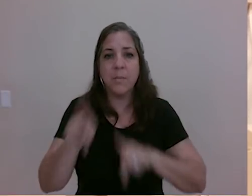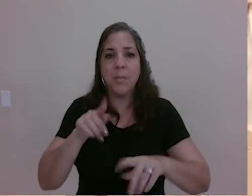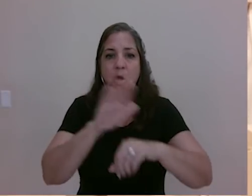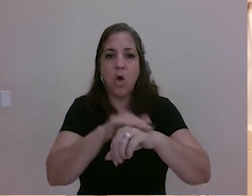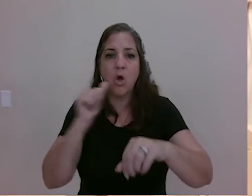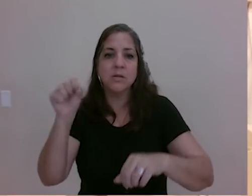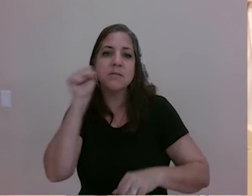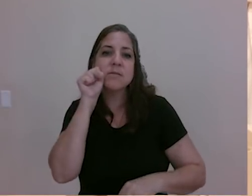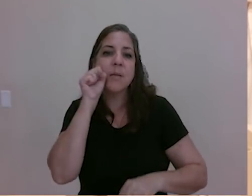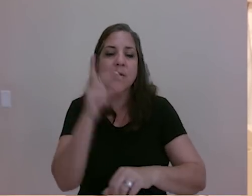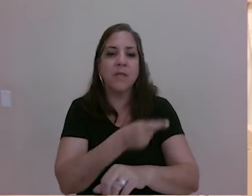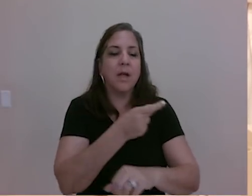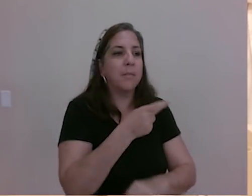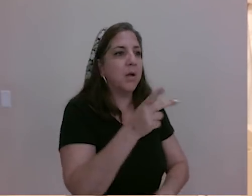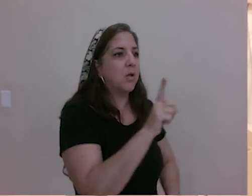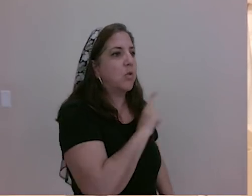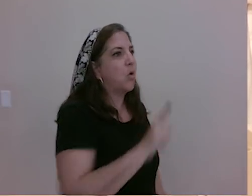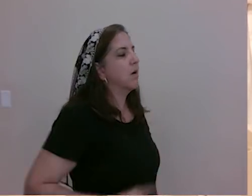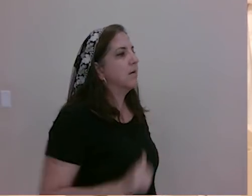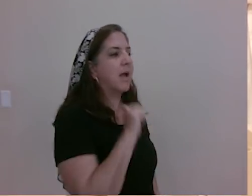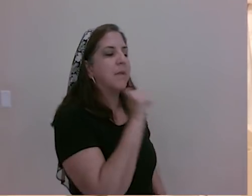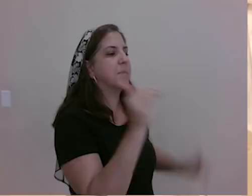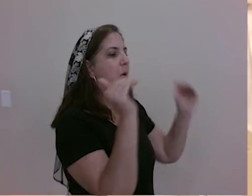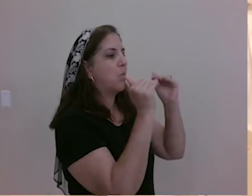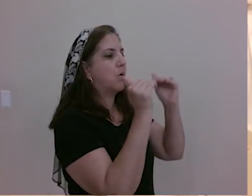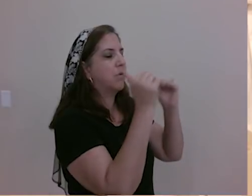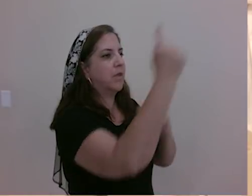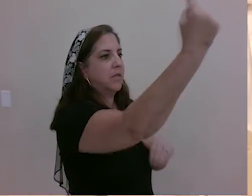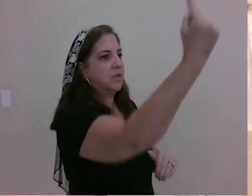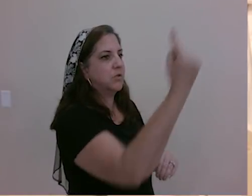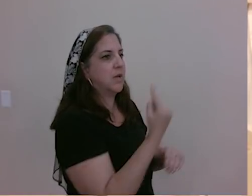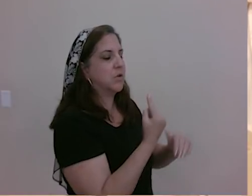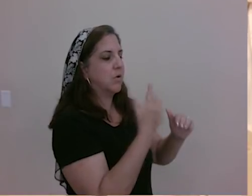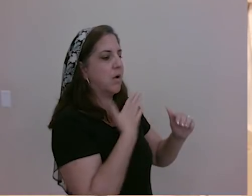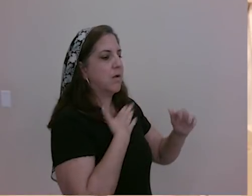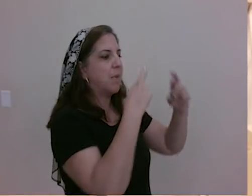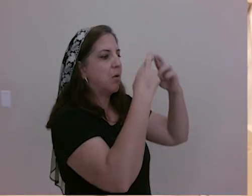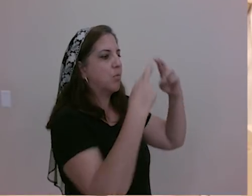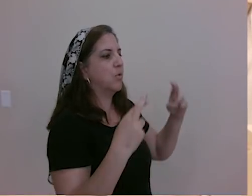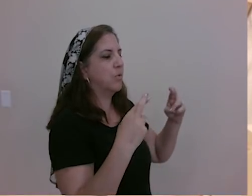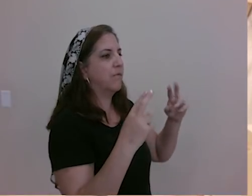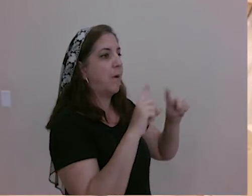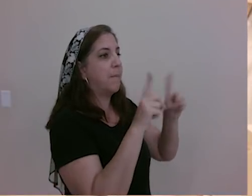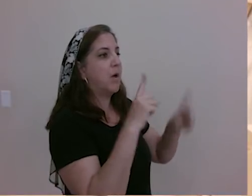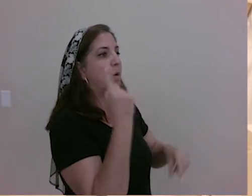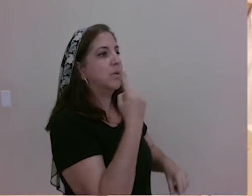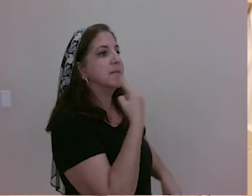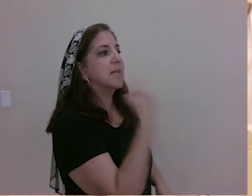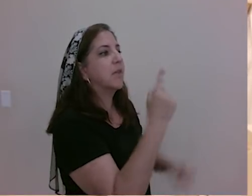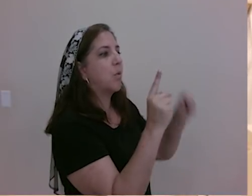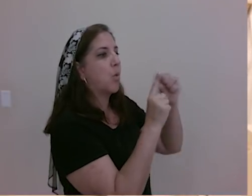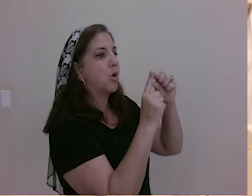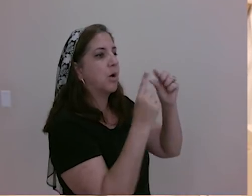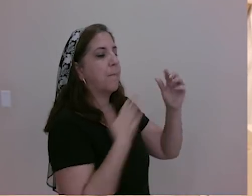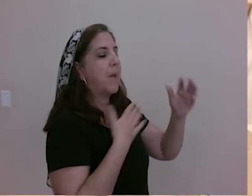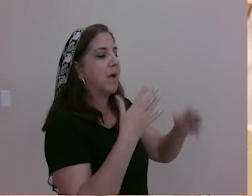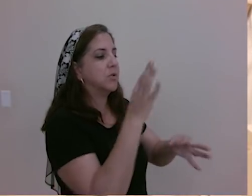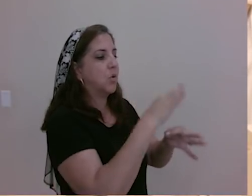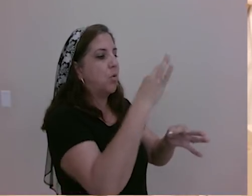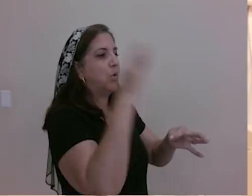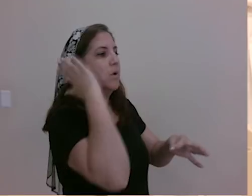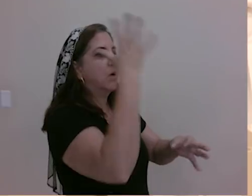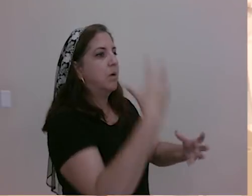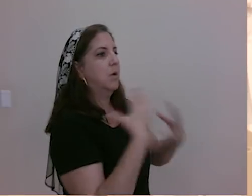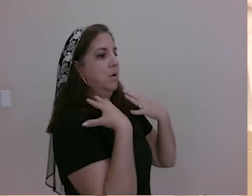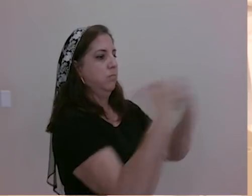Lamb. Lord, I am not worthy you should enter into my roof, but only say the word, and my soul shall be